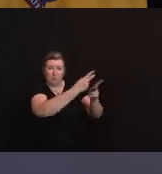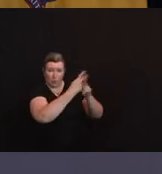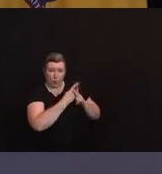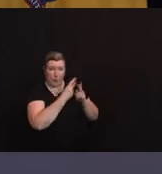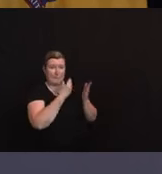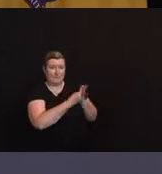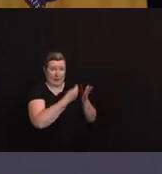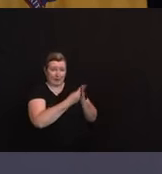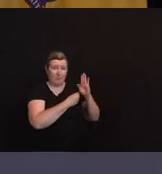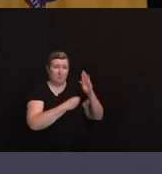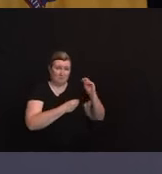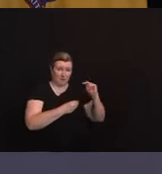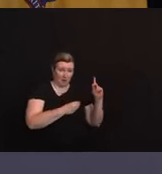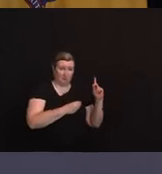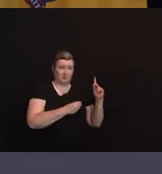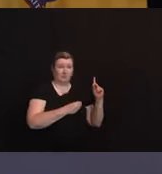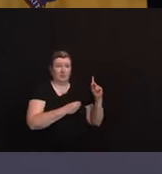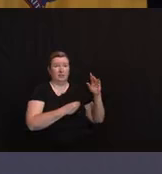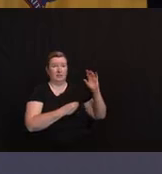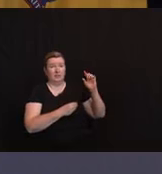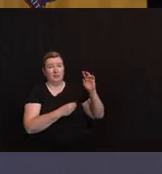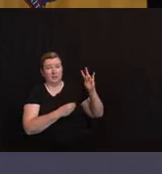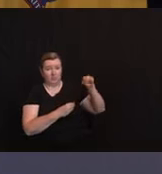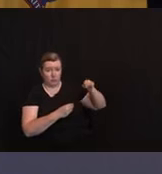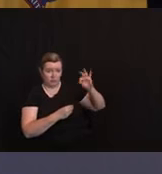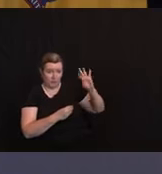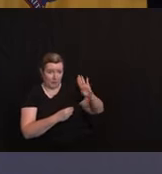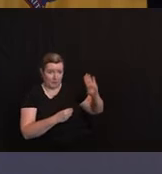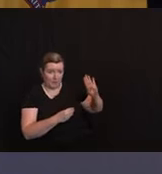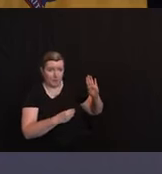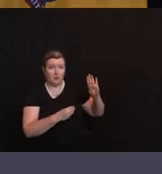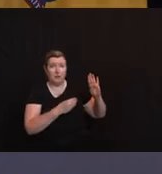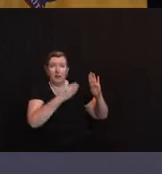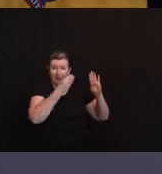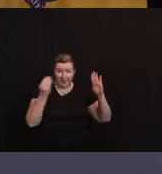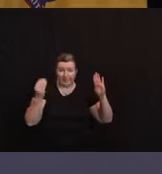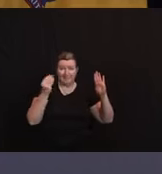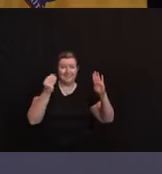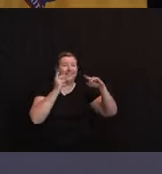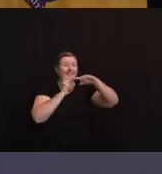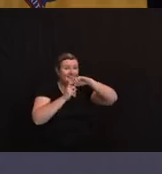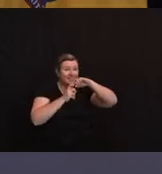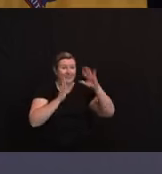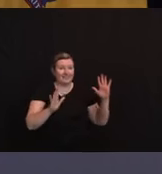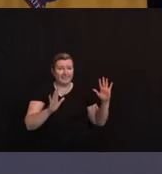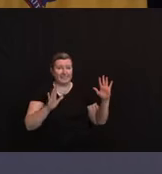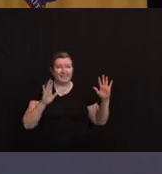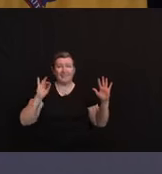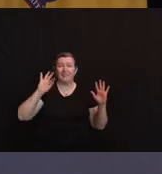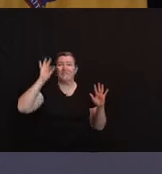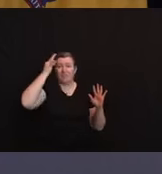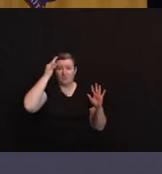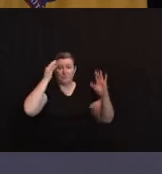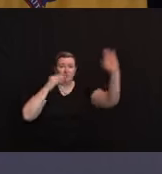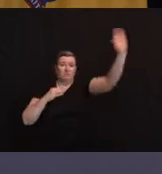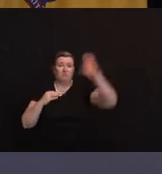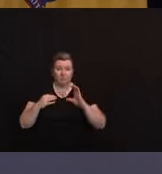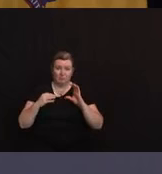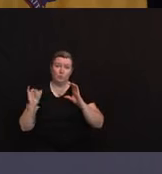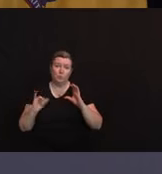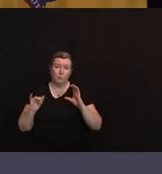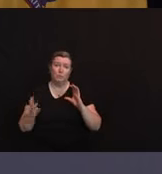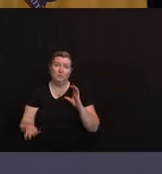of $9.9 billion, and we need federal help, and we need to consider revenues. So